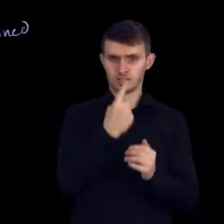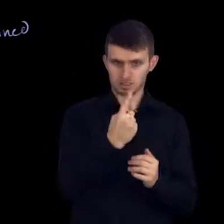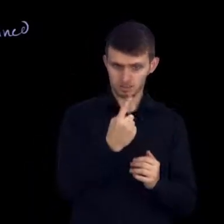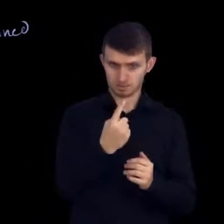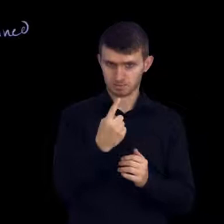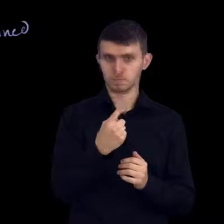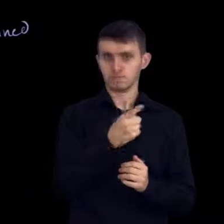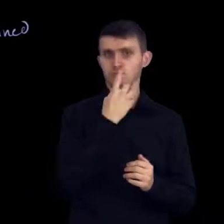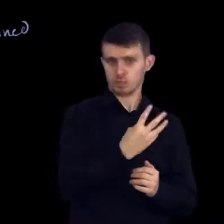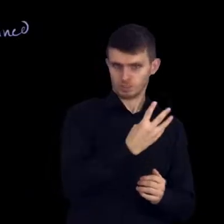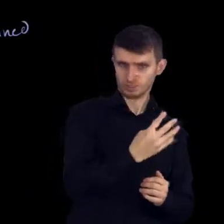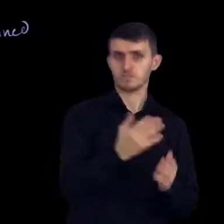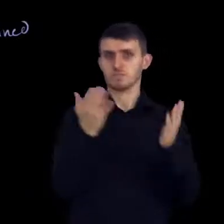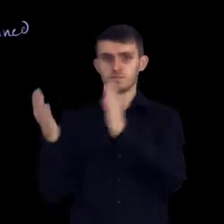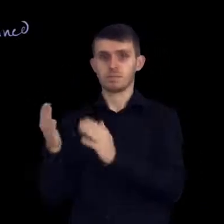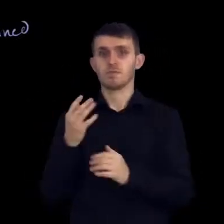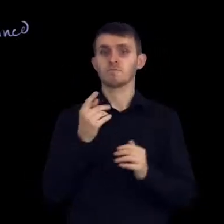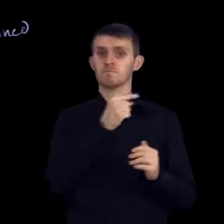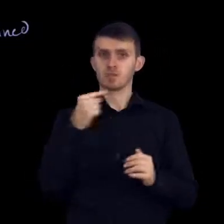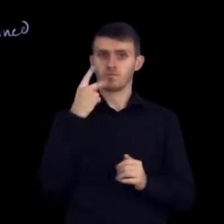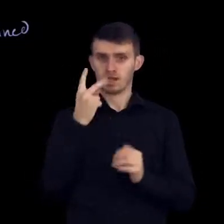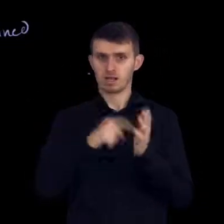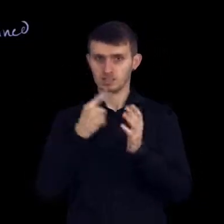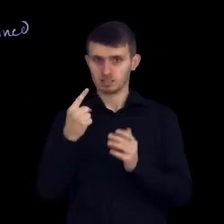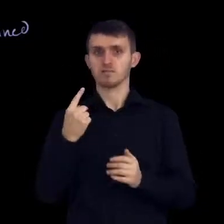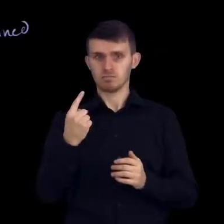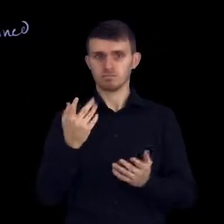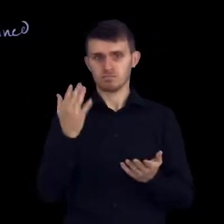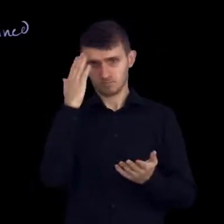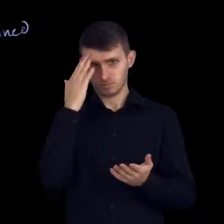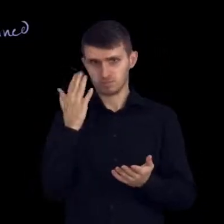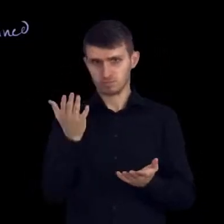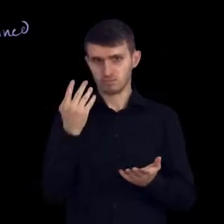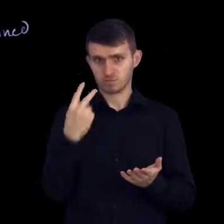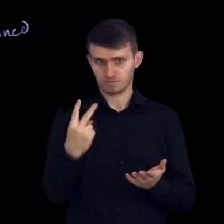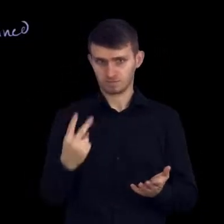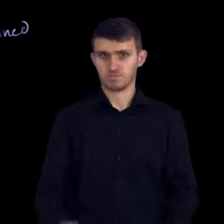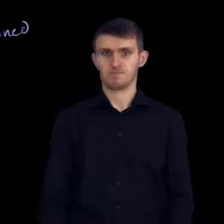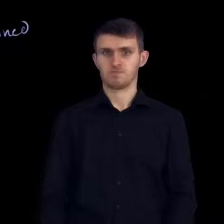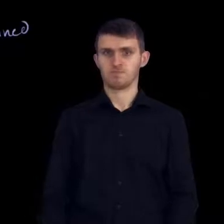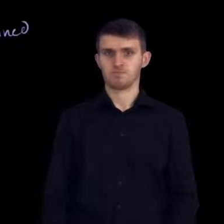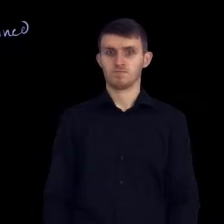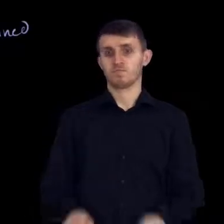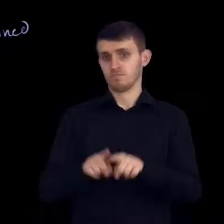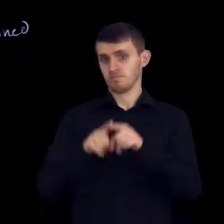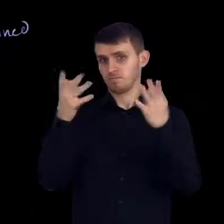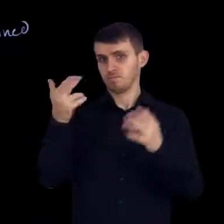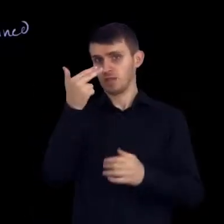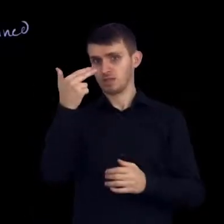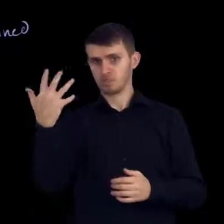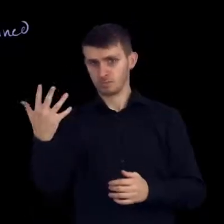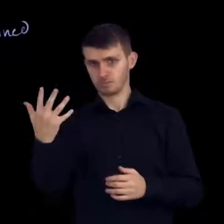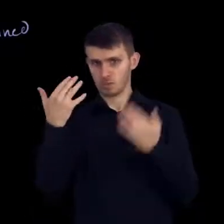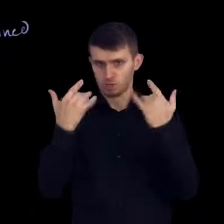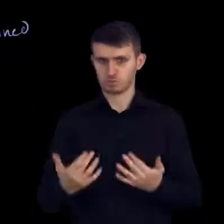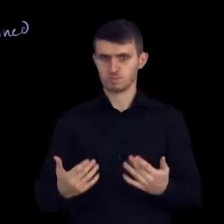4 times 1, which is 4, minus 2 times 1, which is 2. So 4 minus 2 is just equal to 2. Now